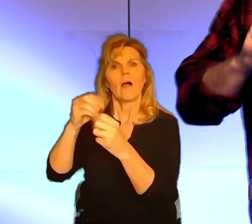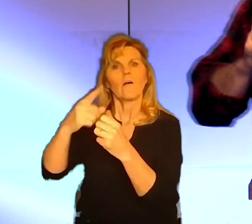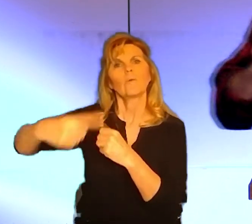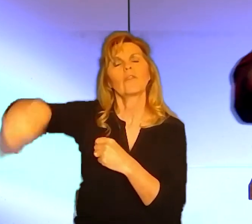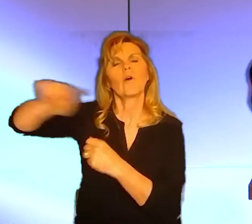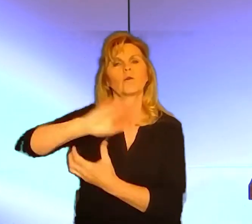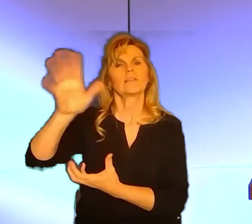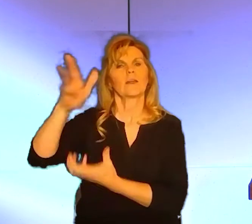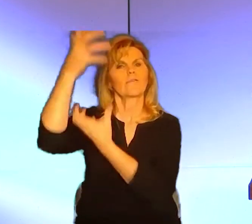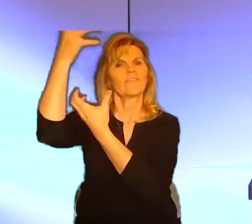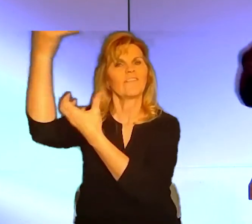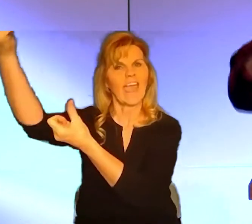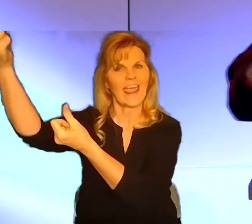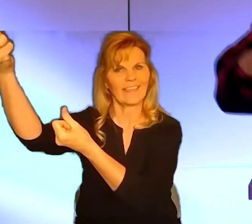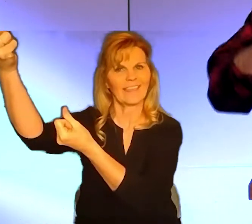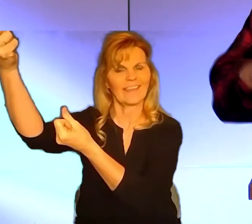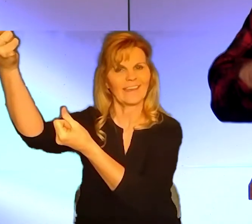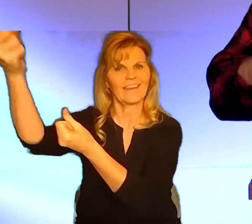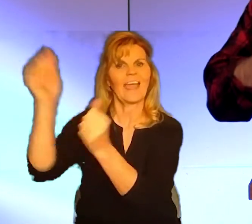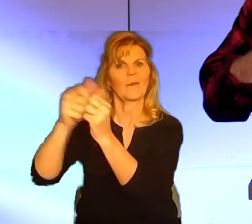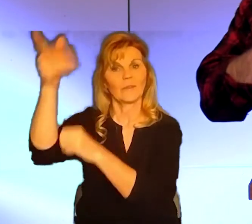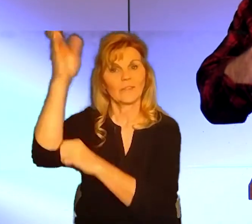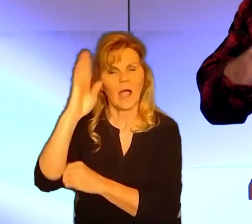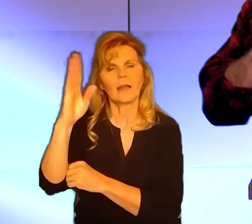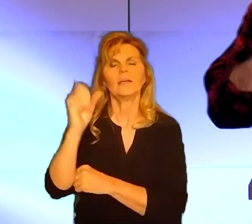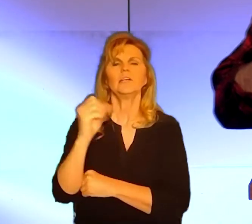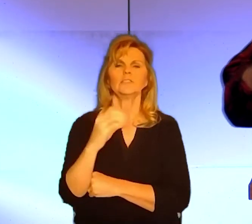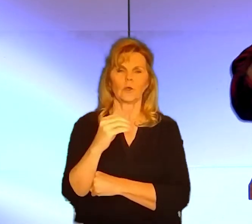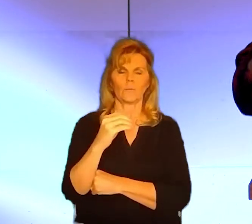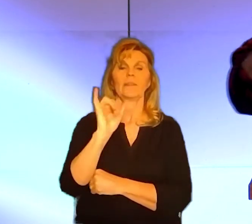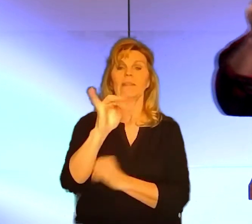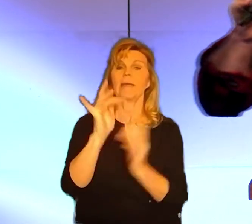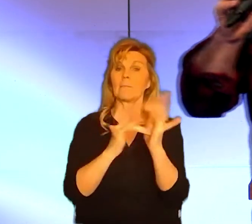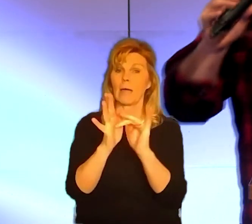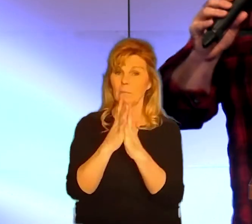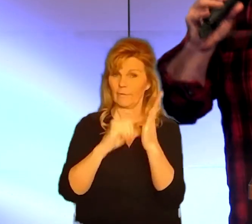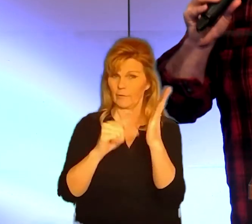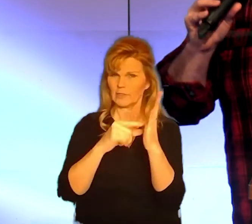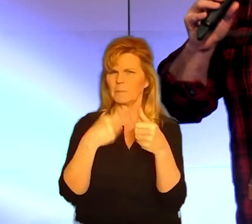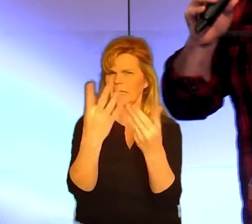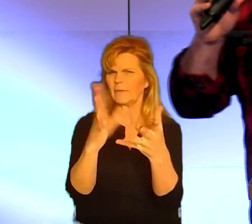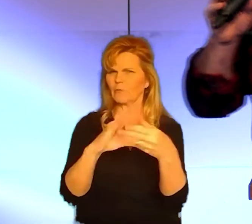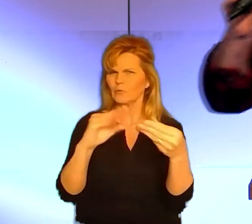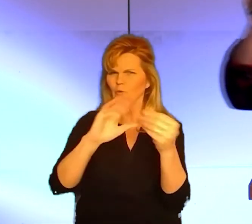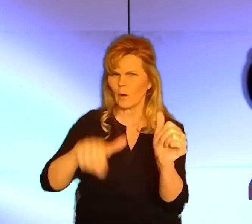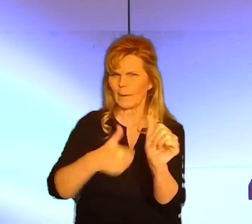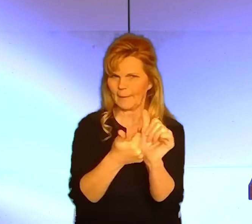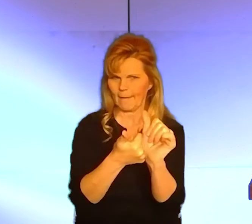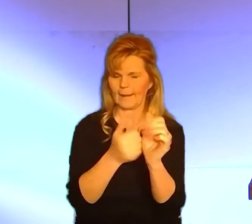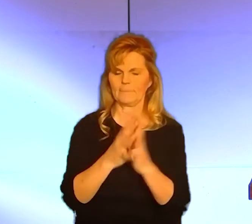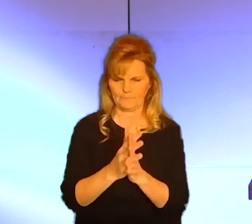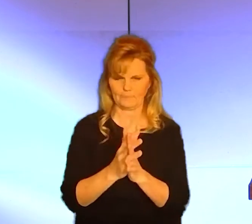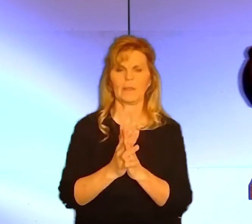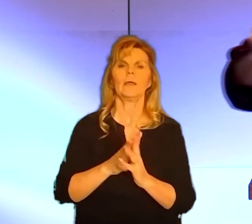saved. So I want to give you some context about this passage of scripture. There were people that were